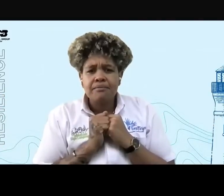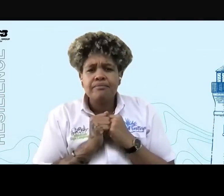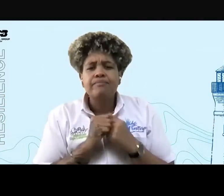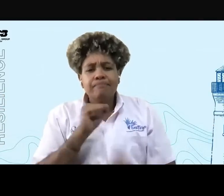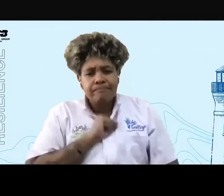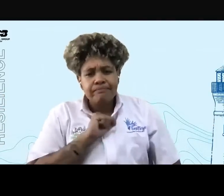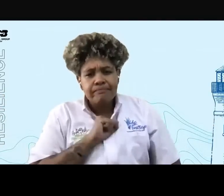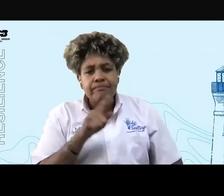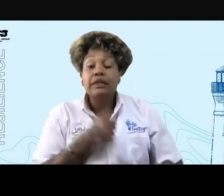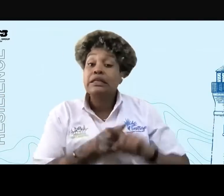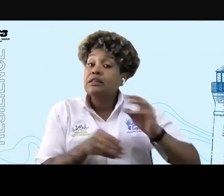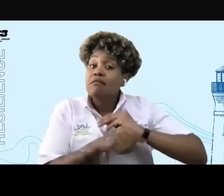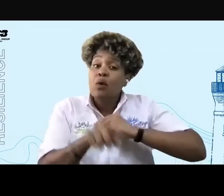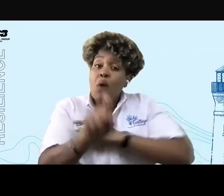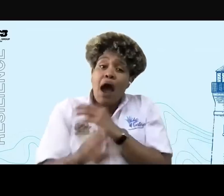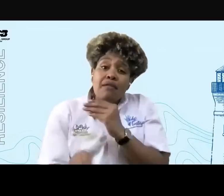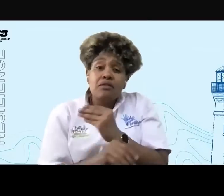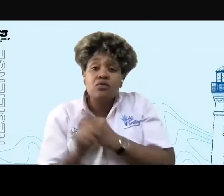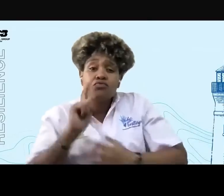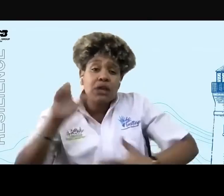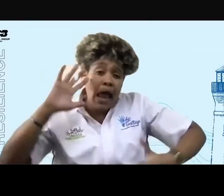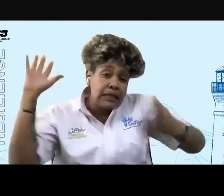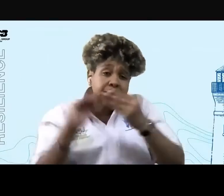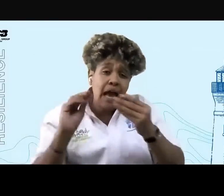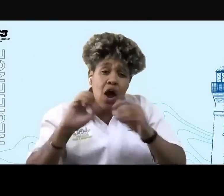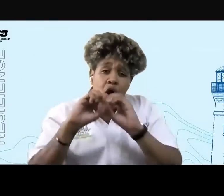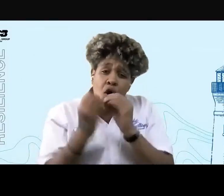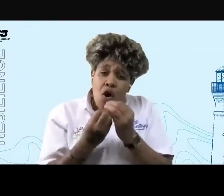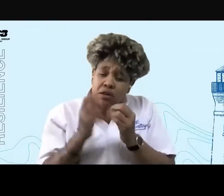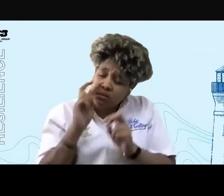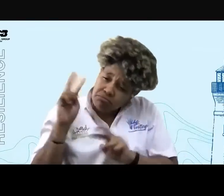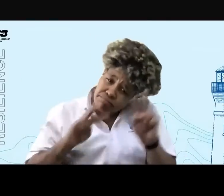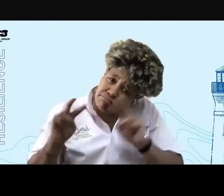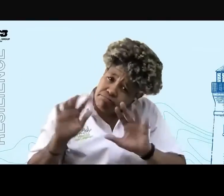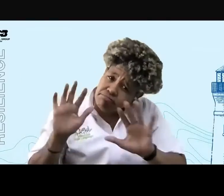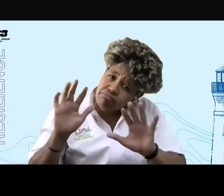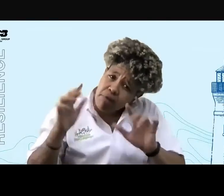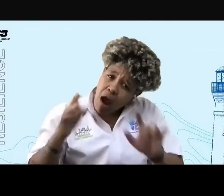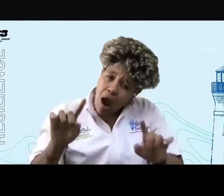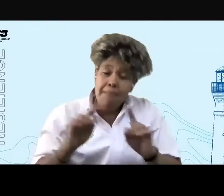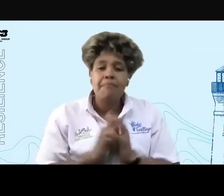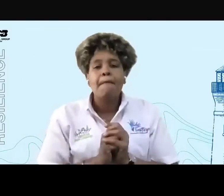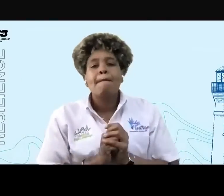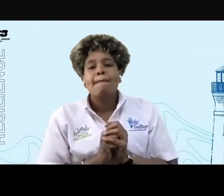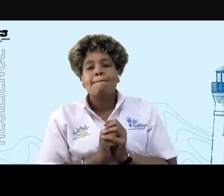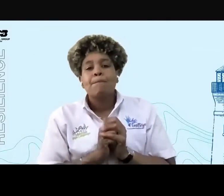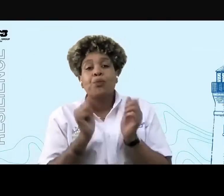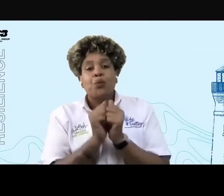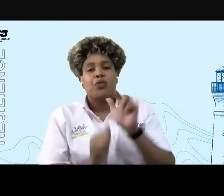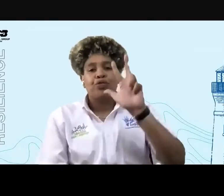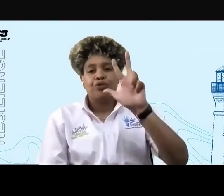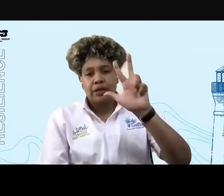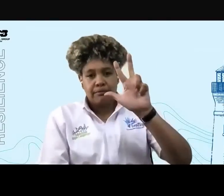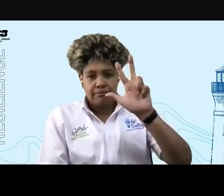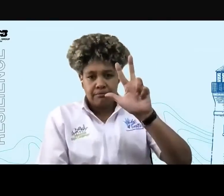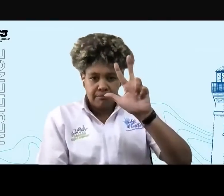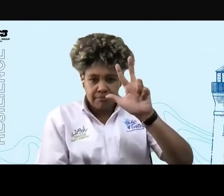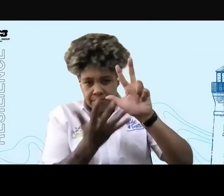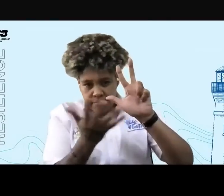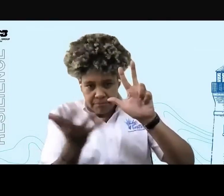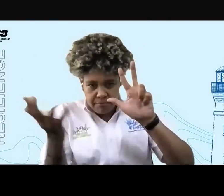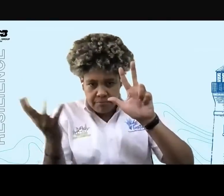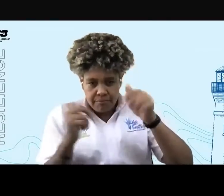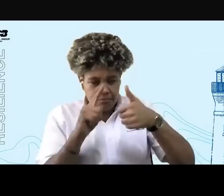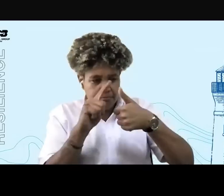we have to imbue the entire organization with three things: a